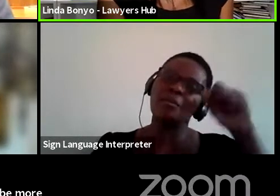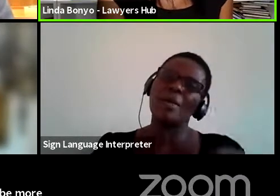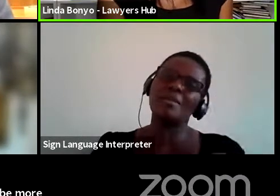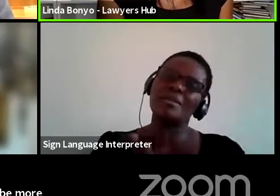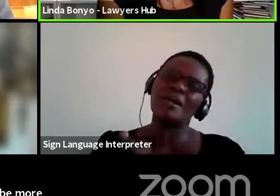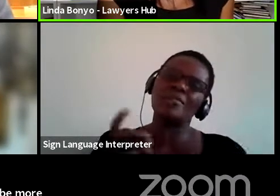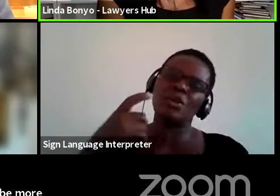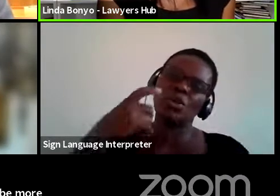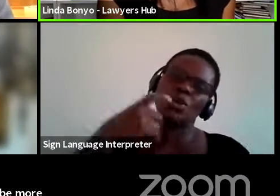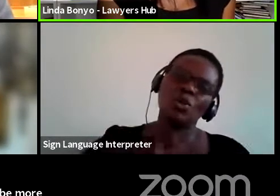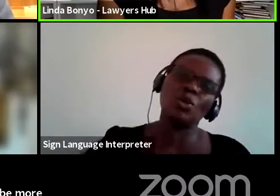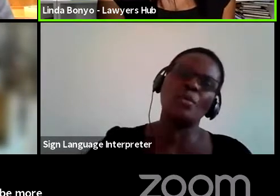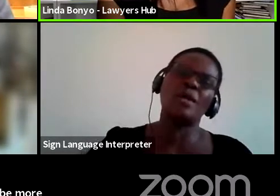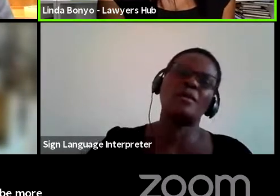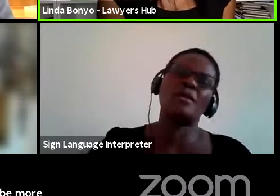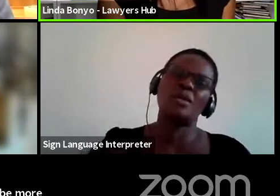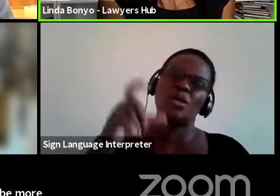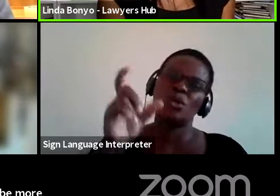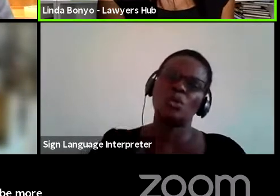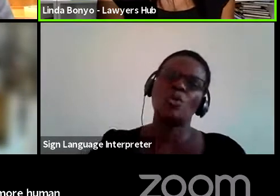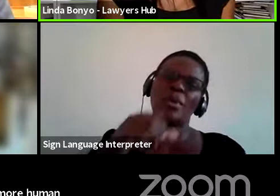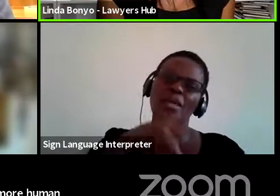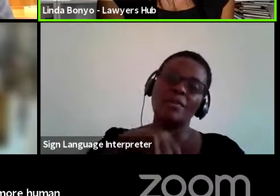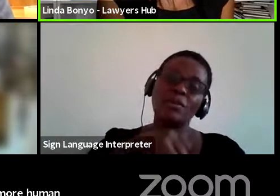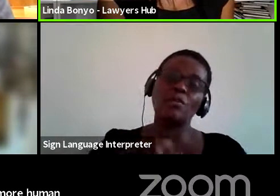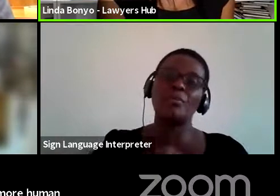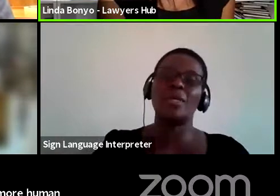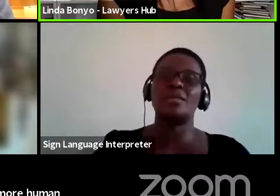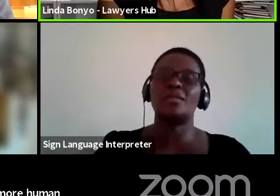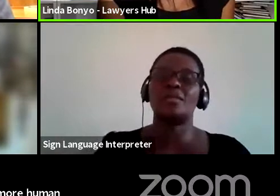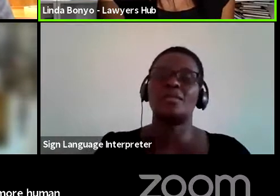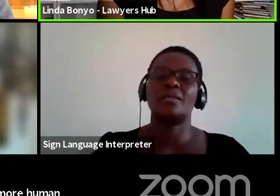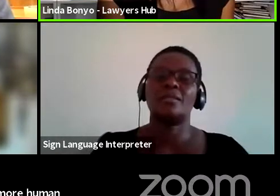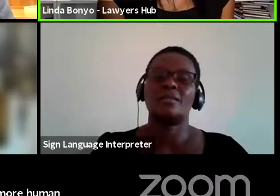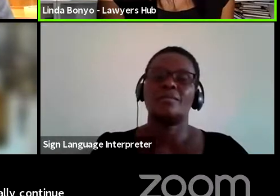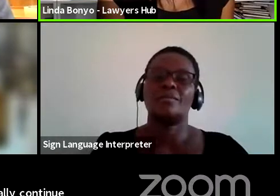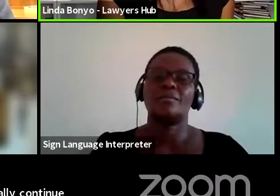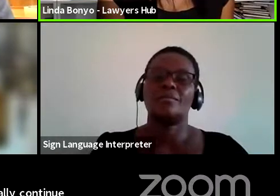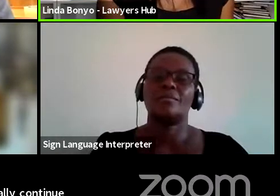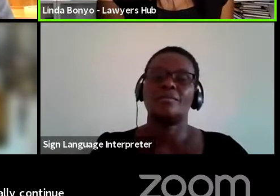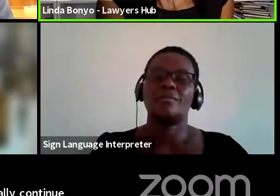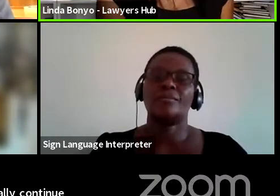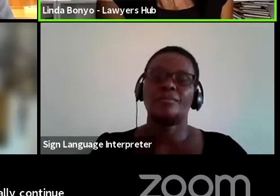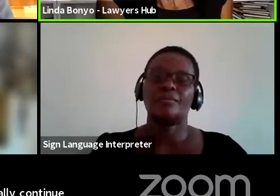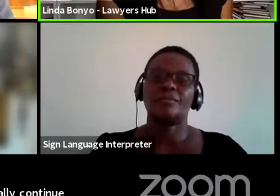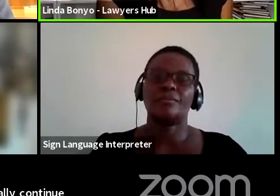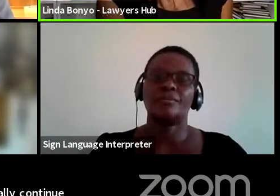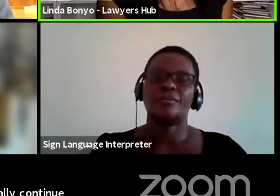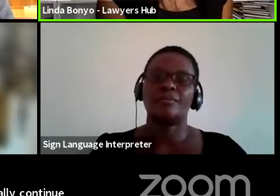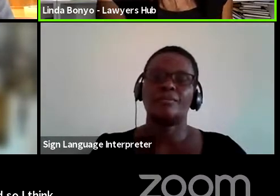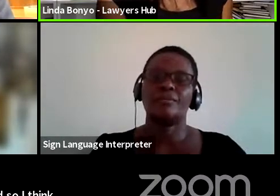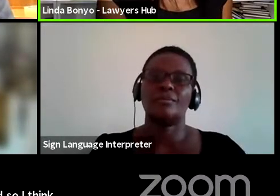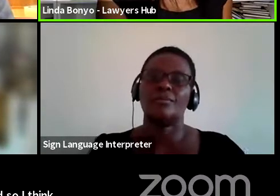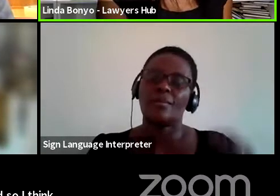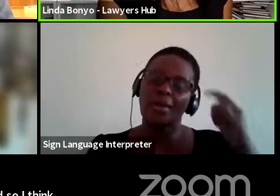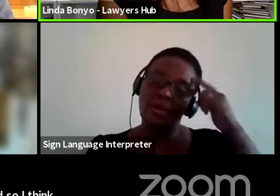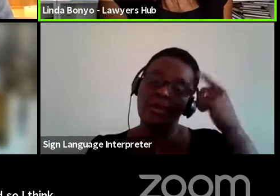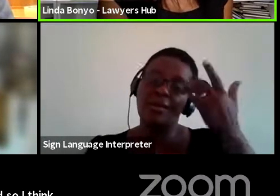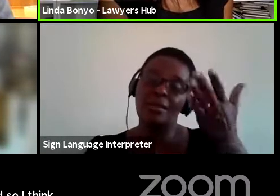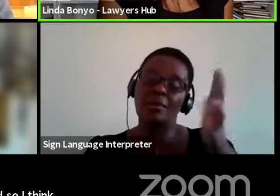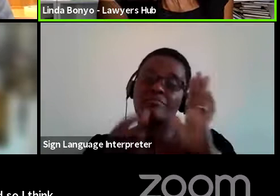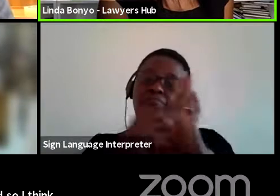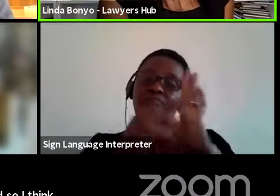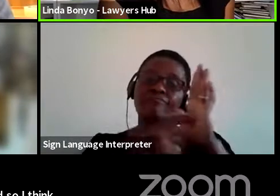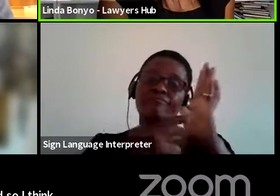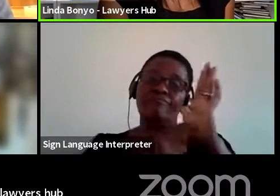even as we and as platforms actually continue to use automated tools in this sense. So I think those are some of the highlights from the